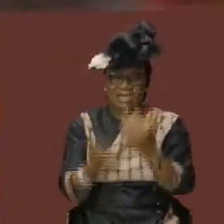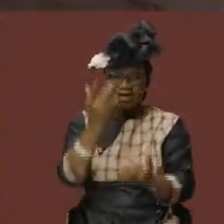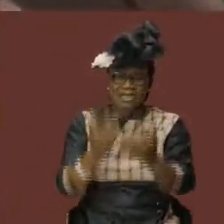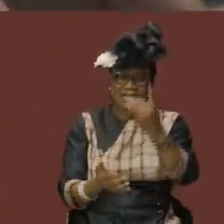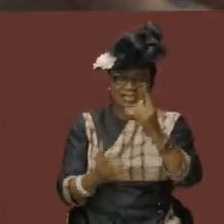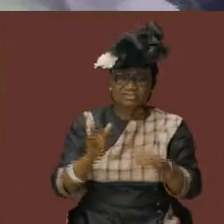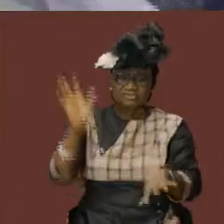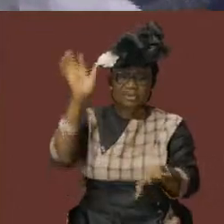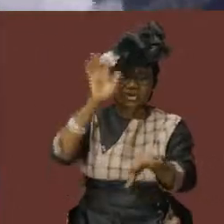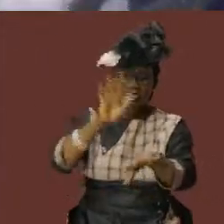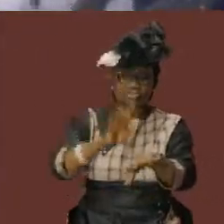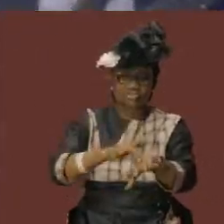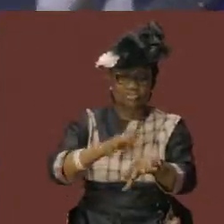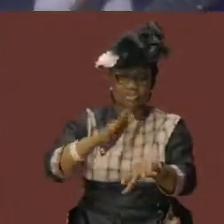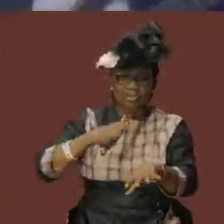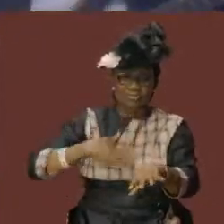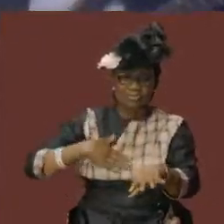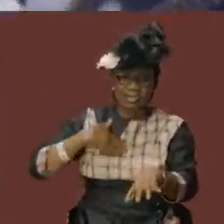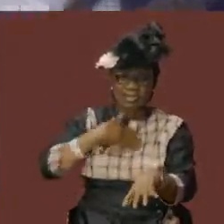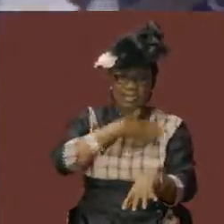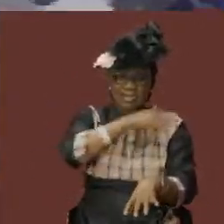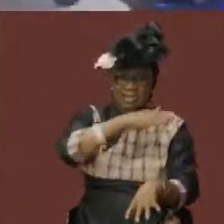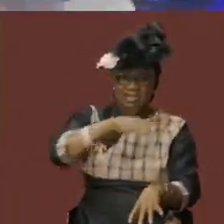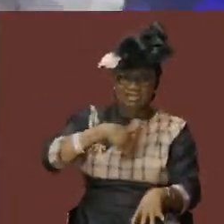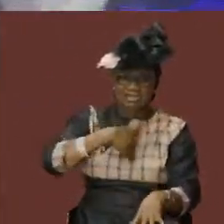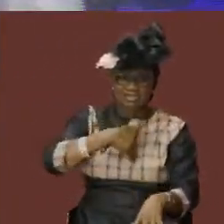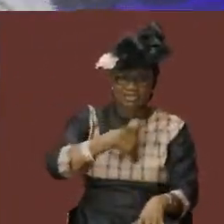let it touch my